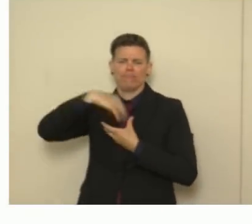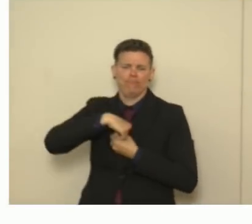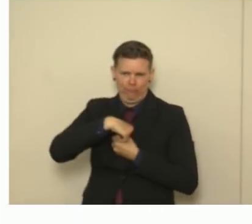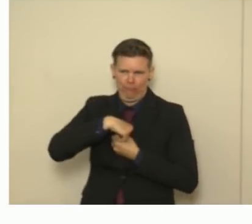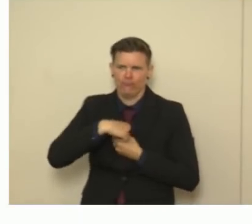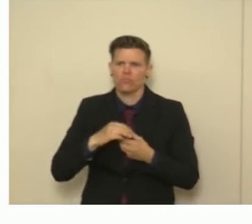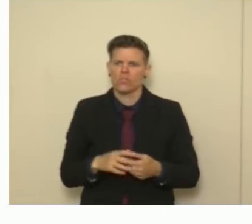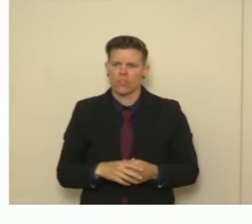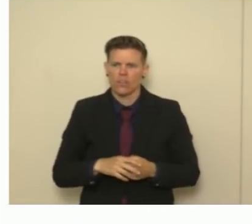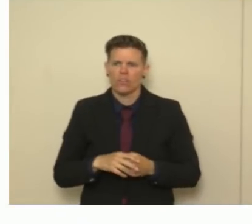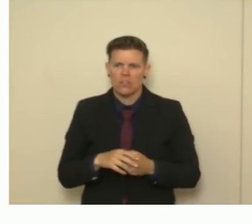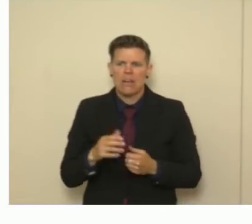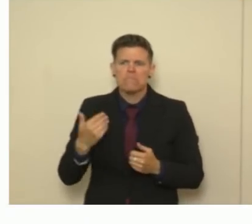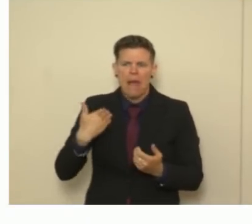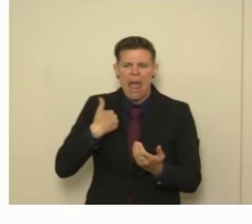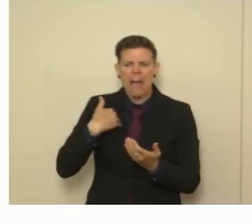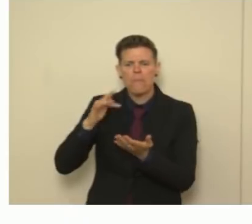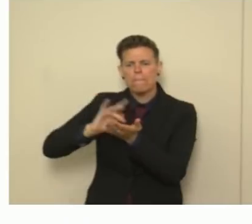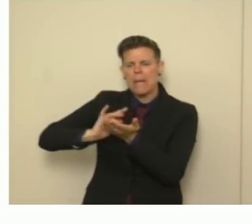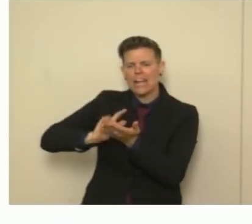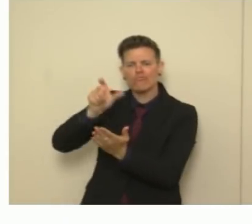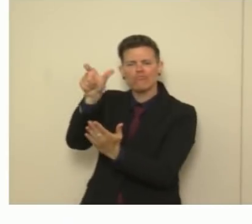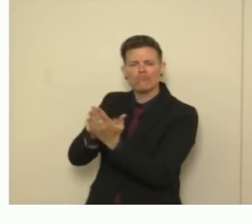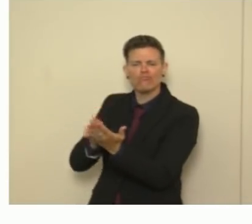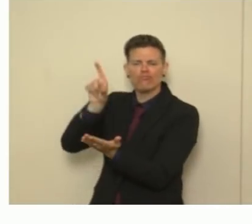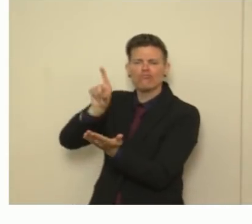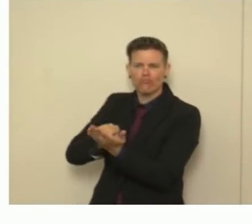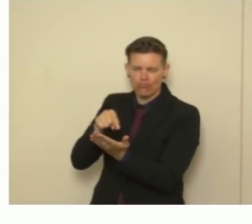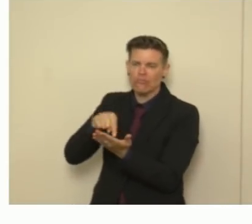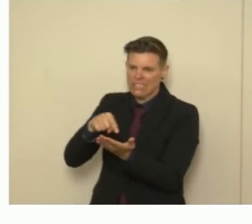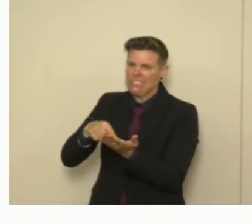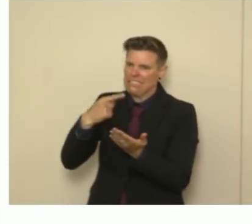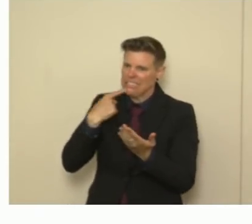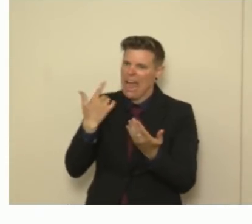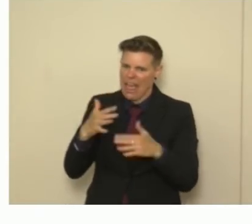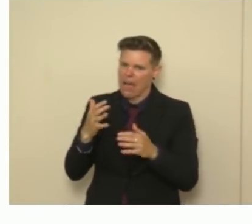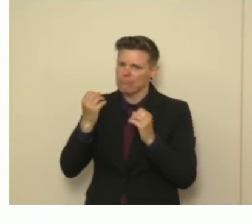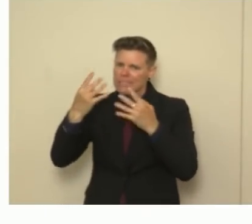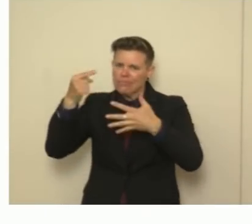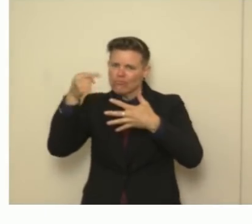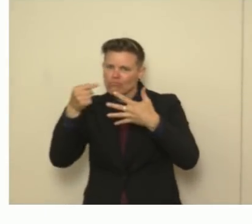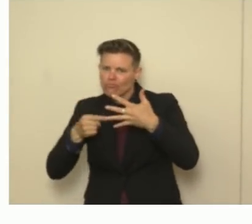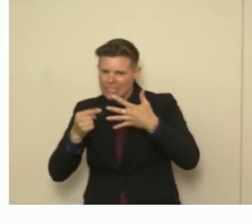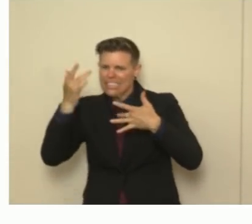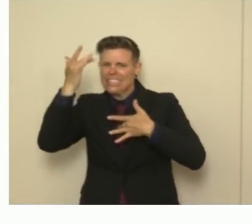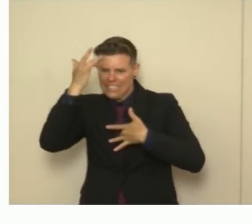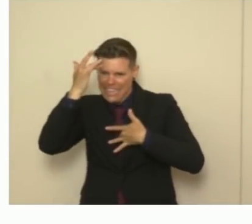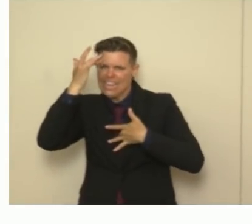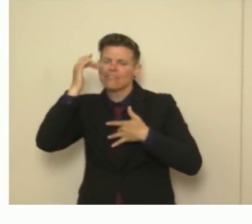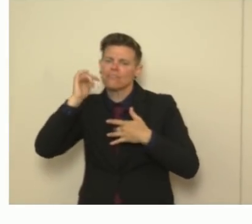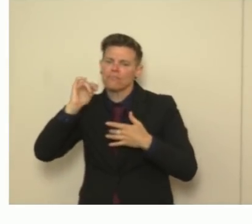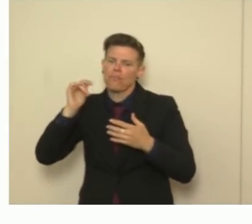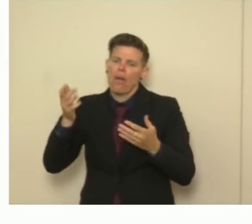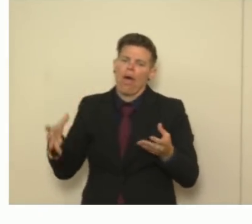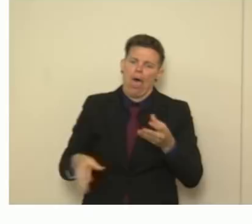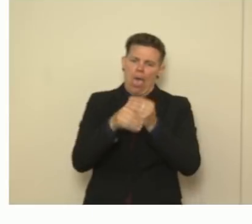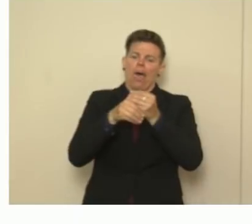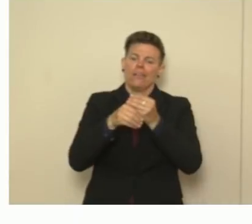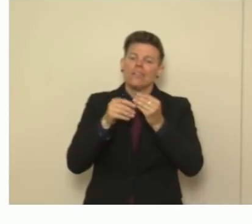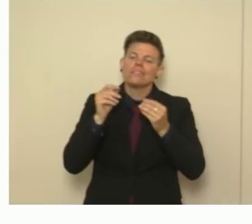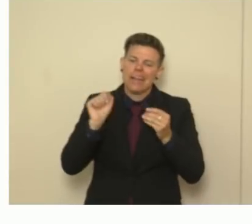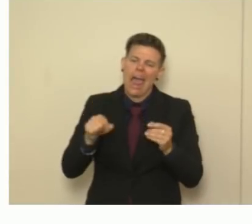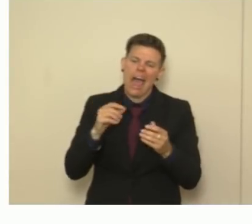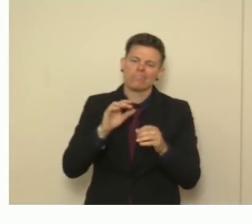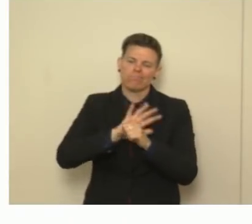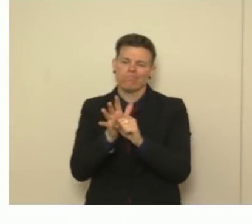this week, which indicates it's a very serious disease that can cause serious disability and even death. To follow